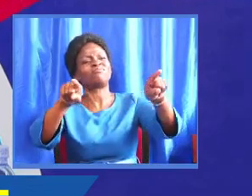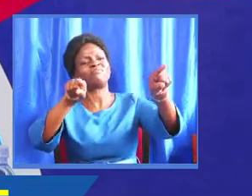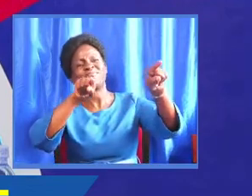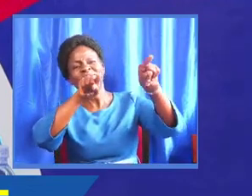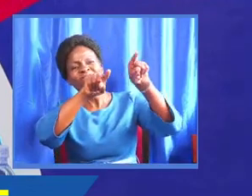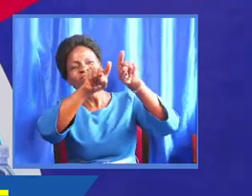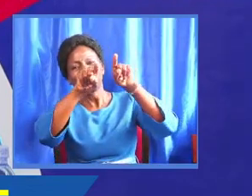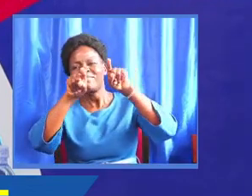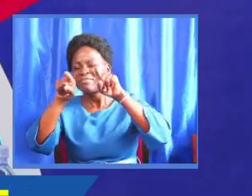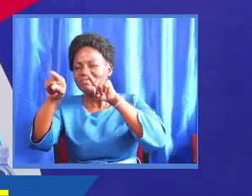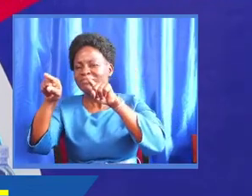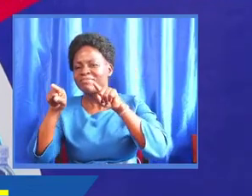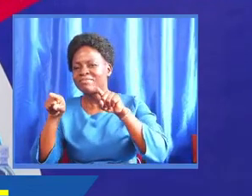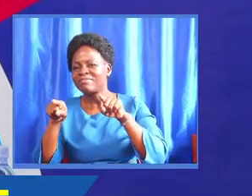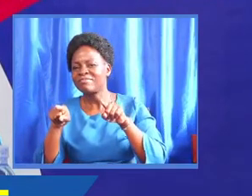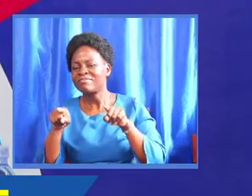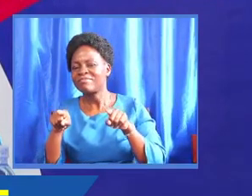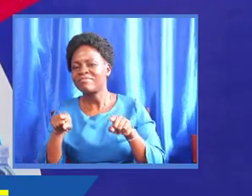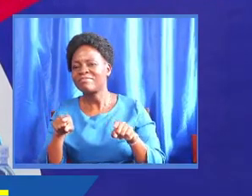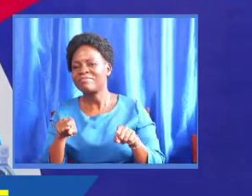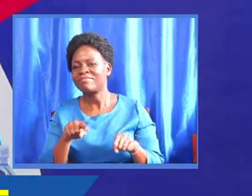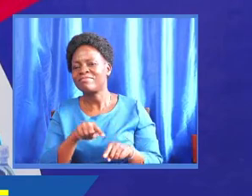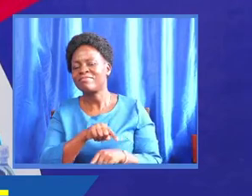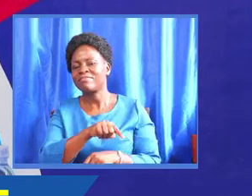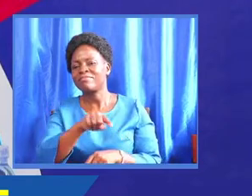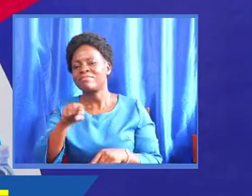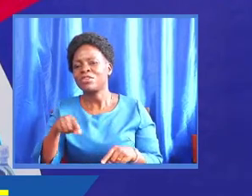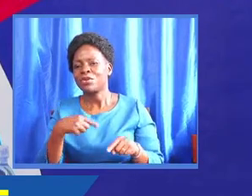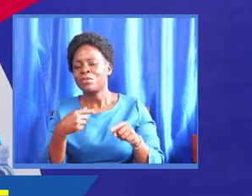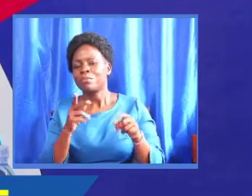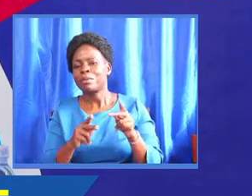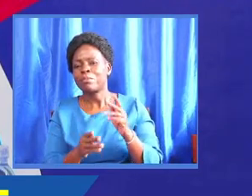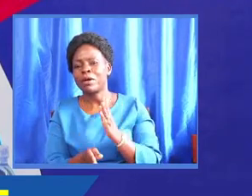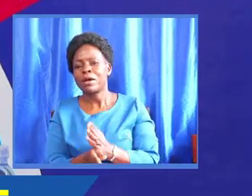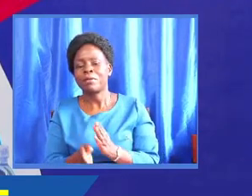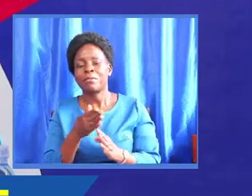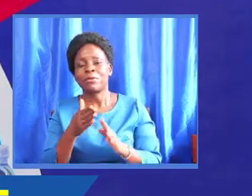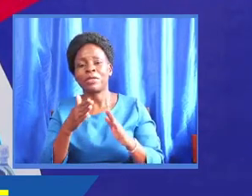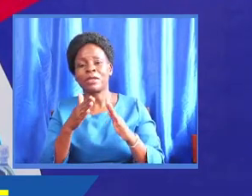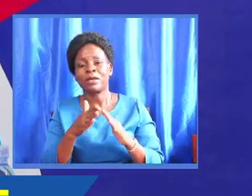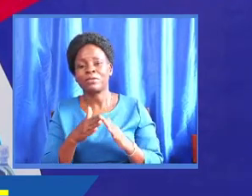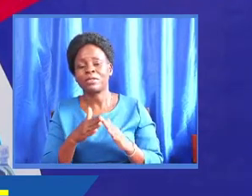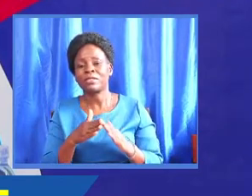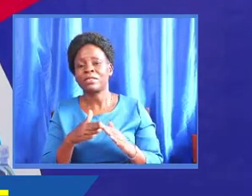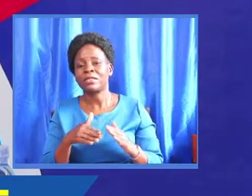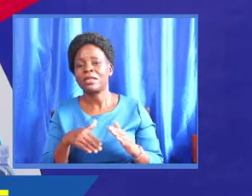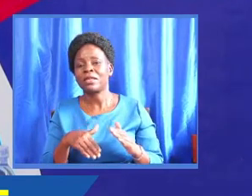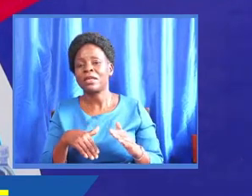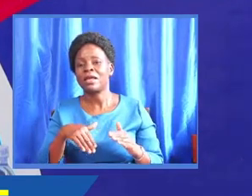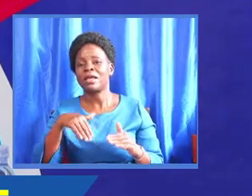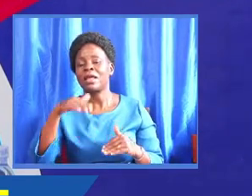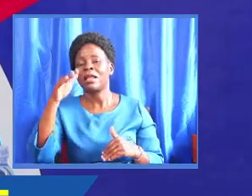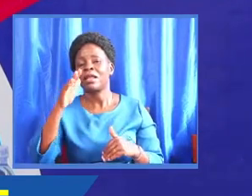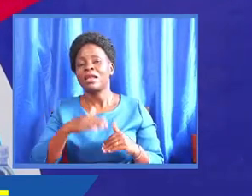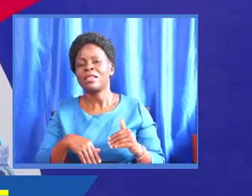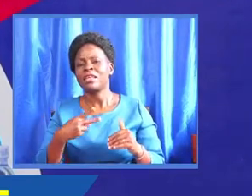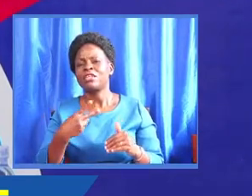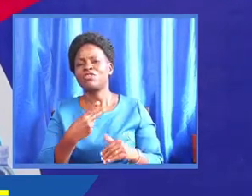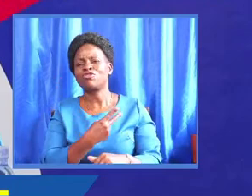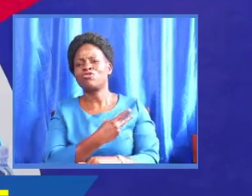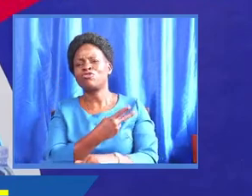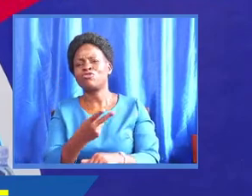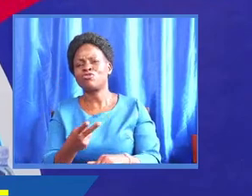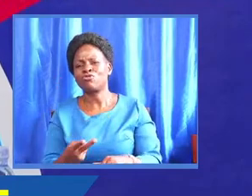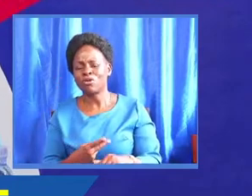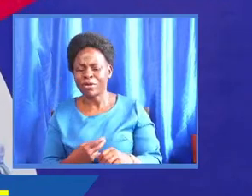And people have been building houses, and it takes them 2 hours to get to their home every evening and